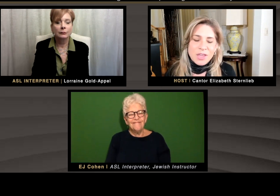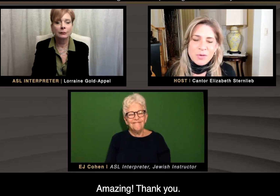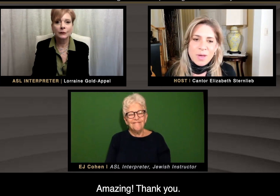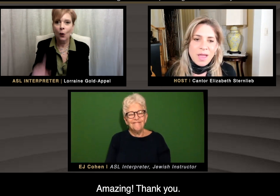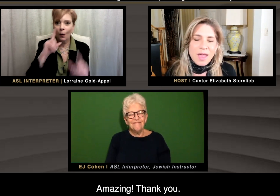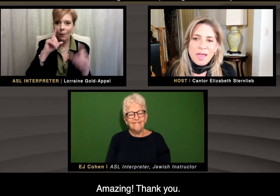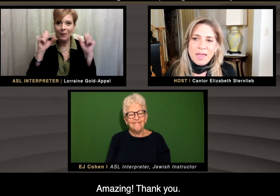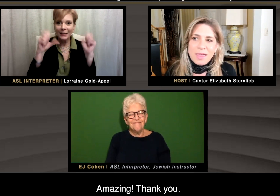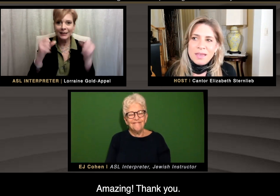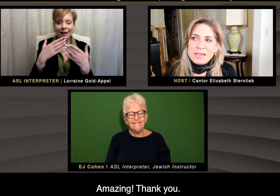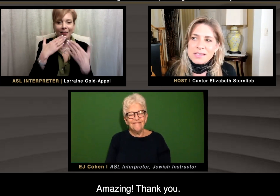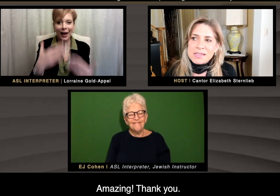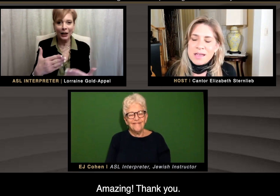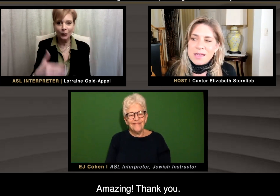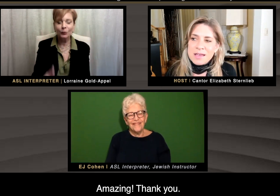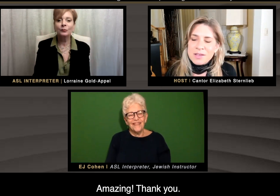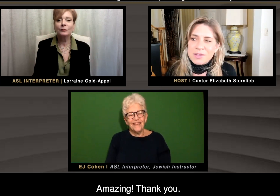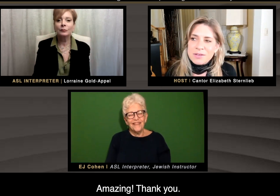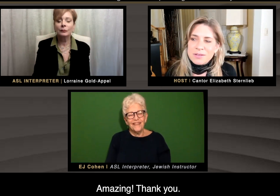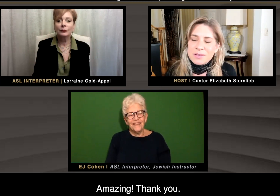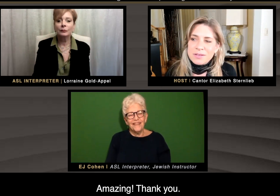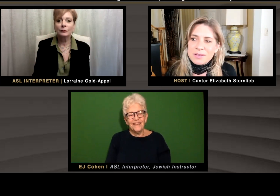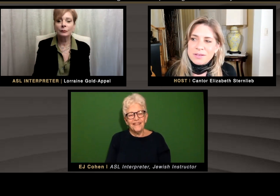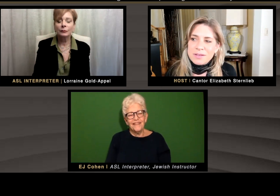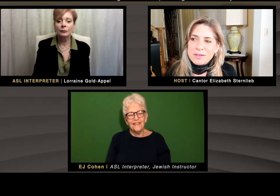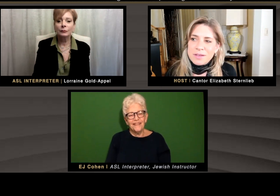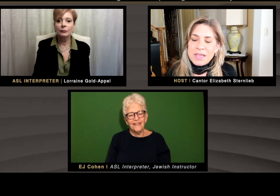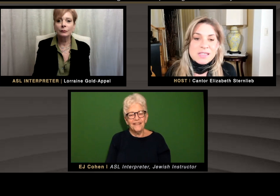Amazing, thank you. It is